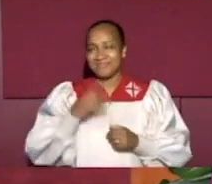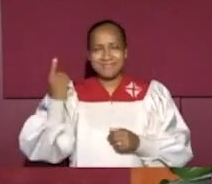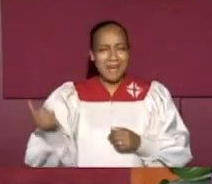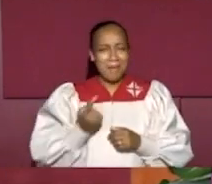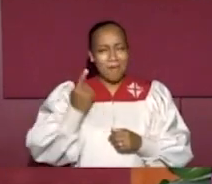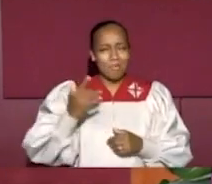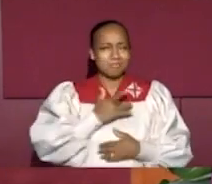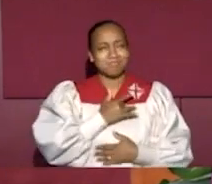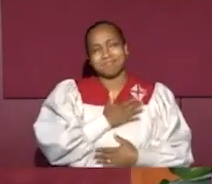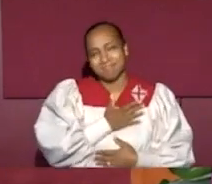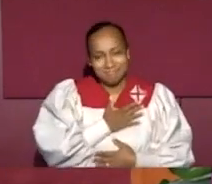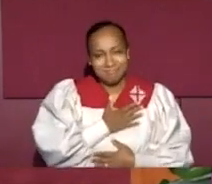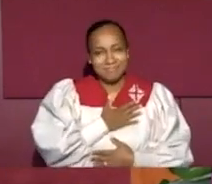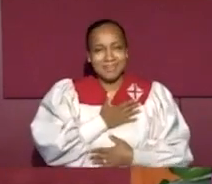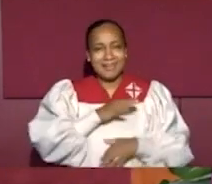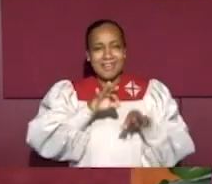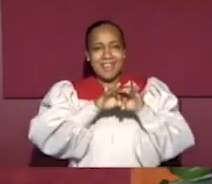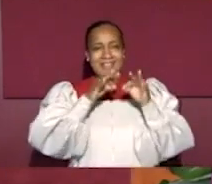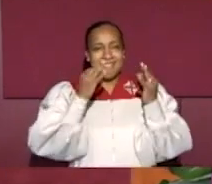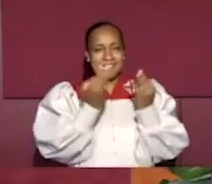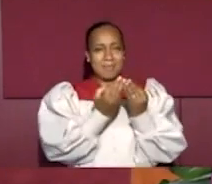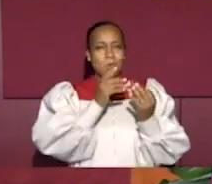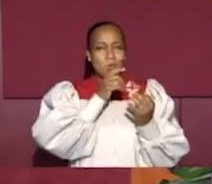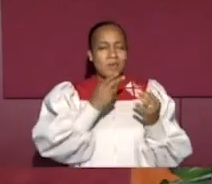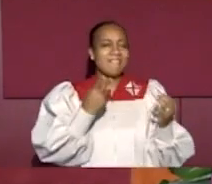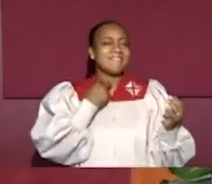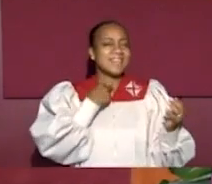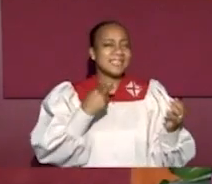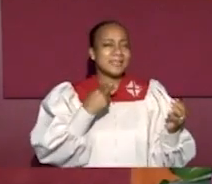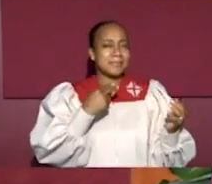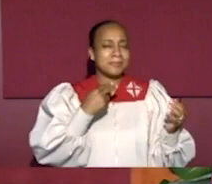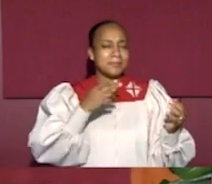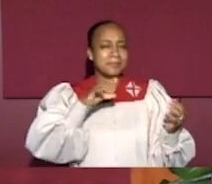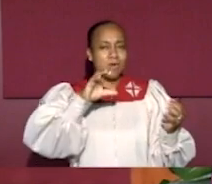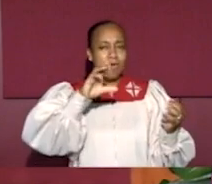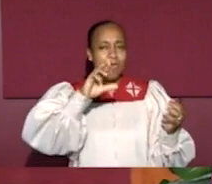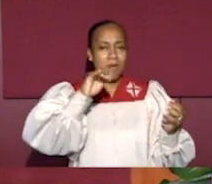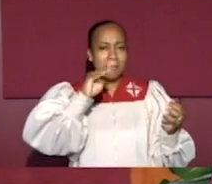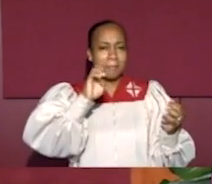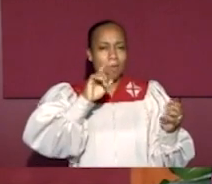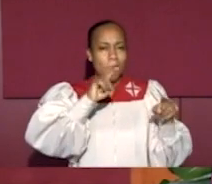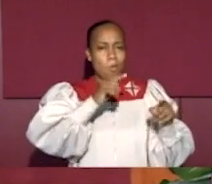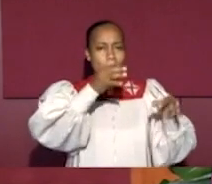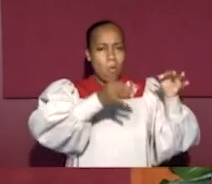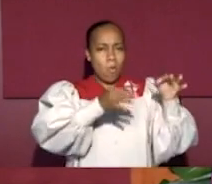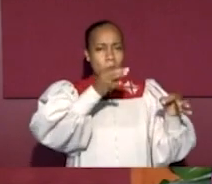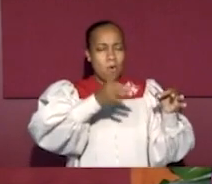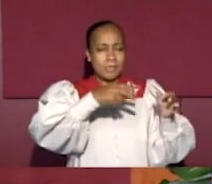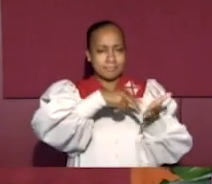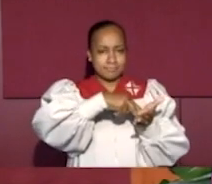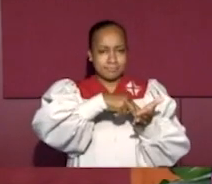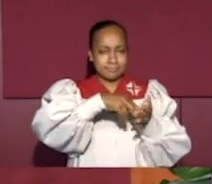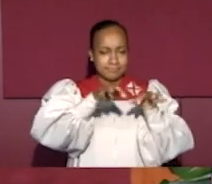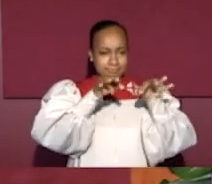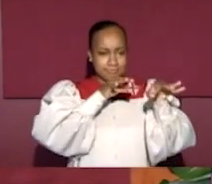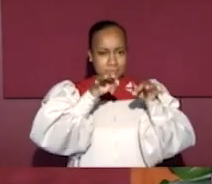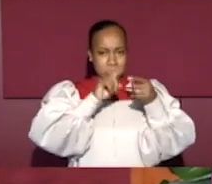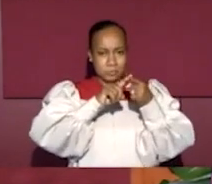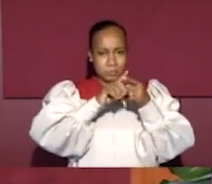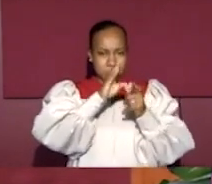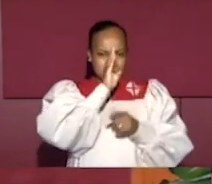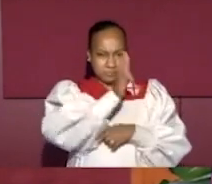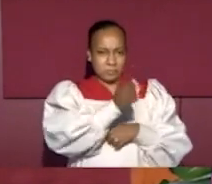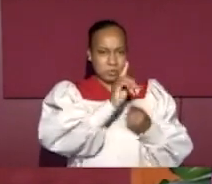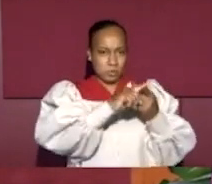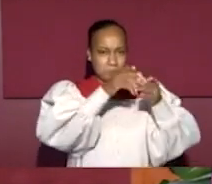always touched when a family who's a victim of crime will go to court and stand and say to the person who